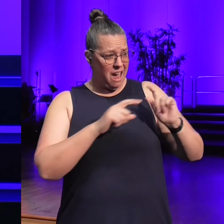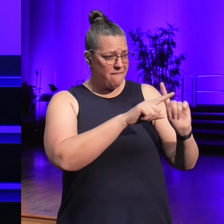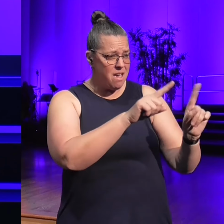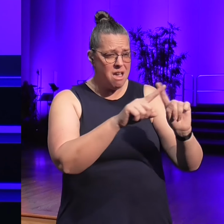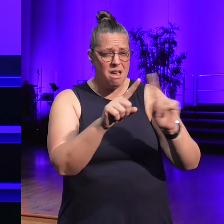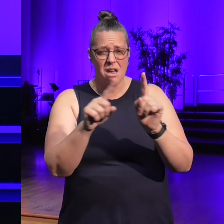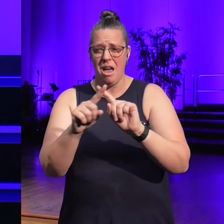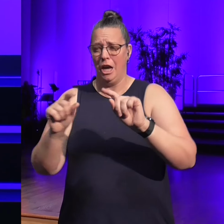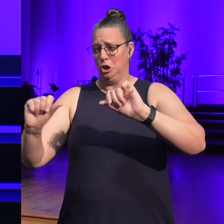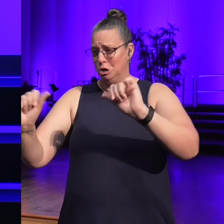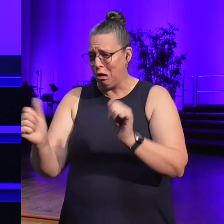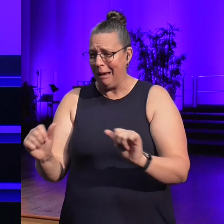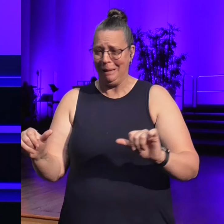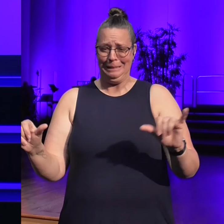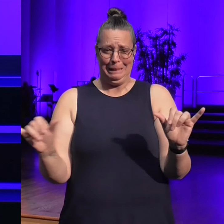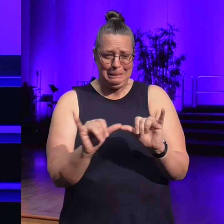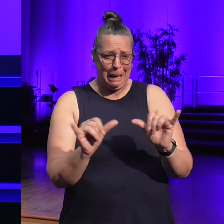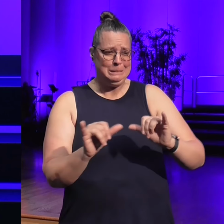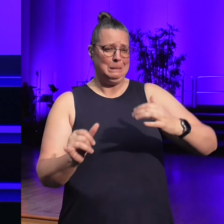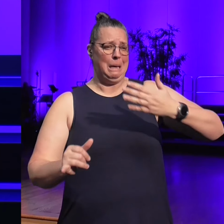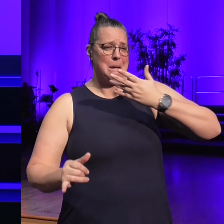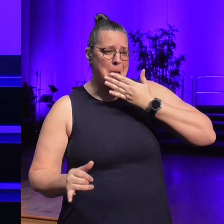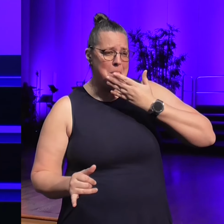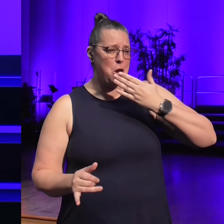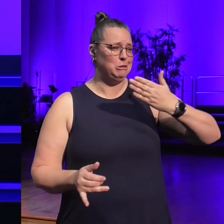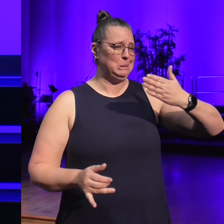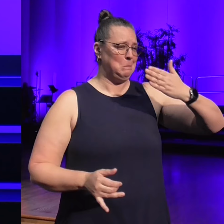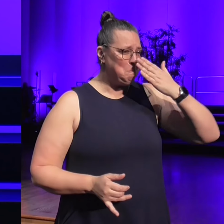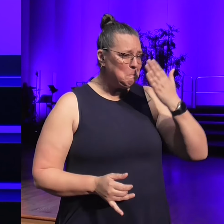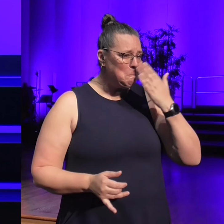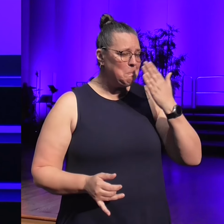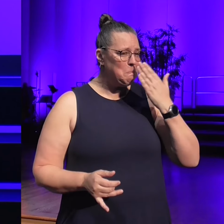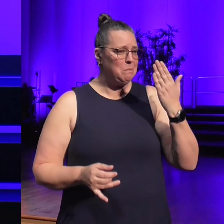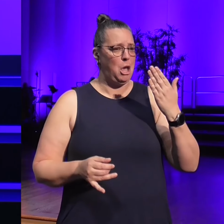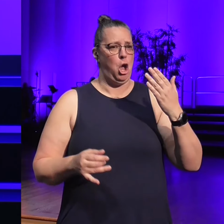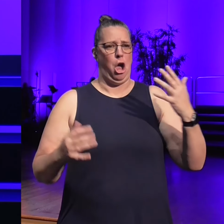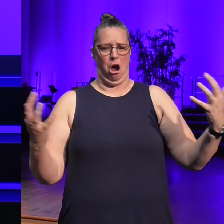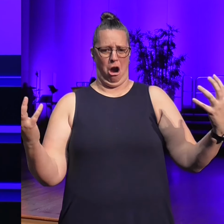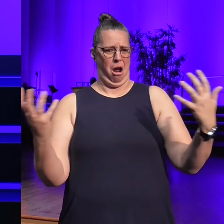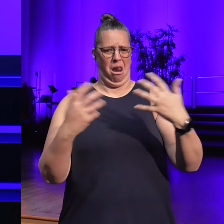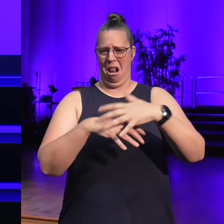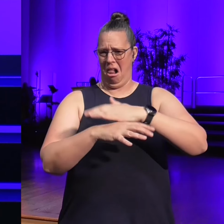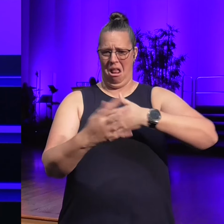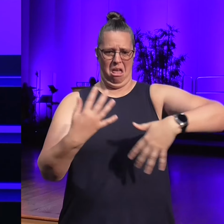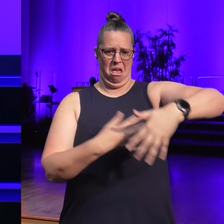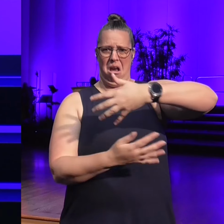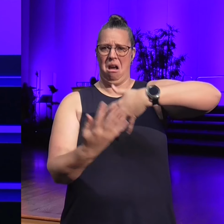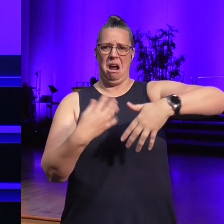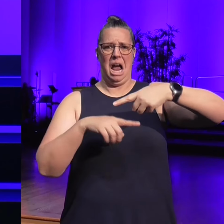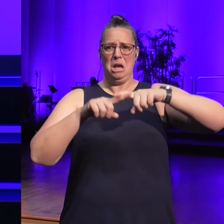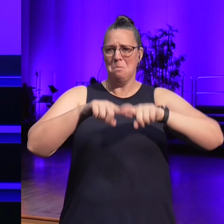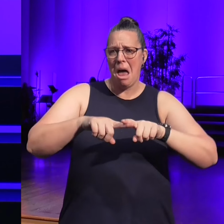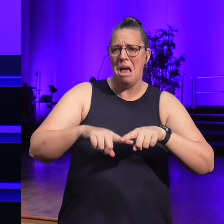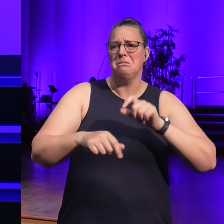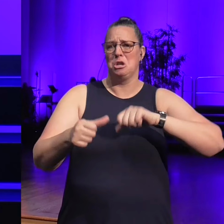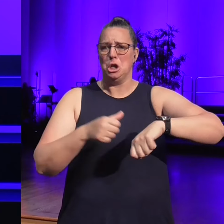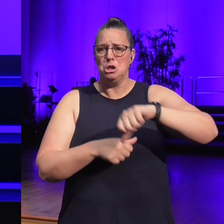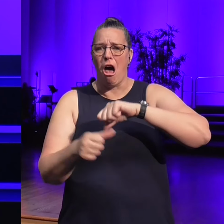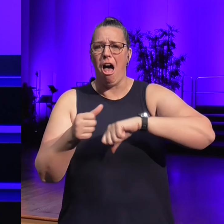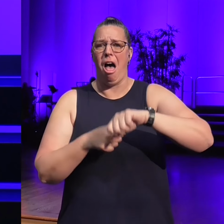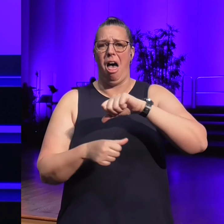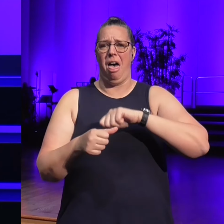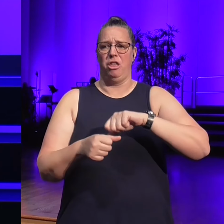shapes, sizes, colors, fragrances. They're all interdependent, depend on each other for life itself,